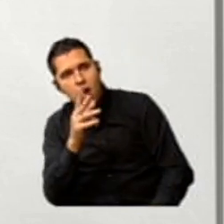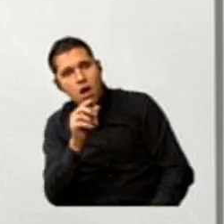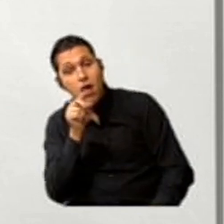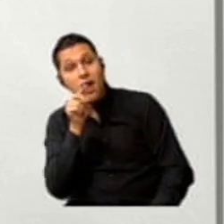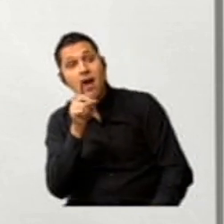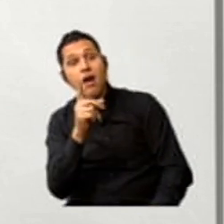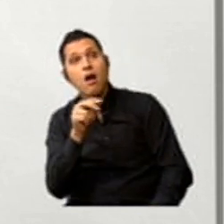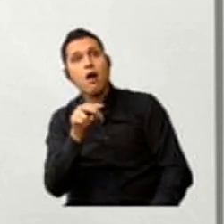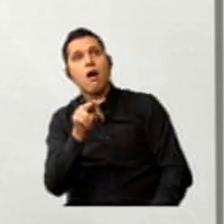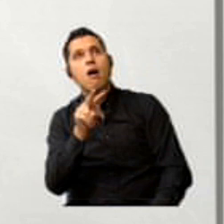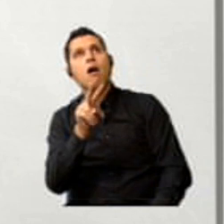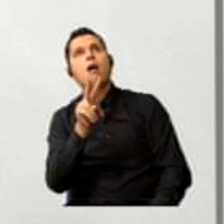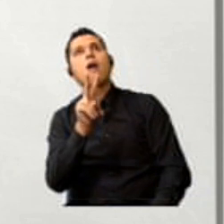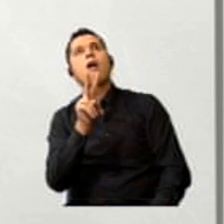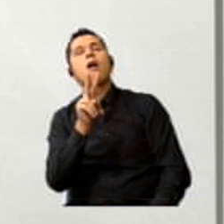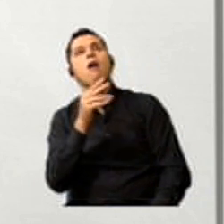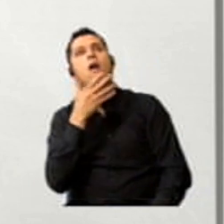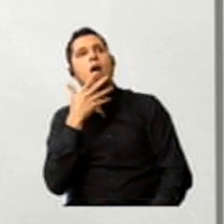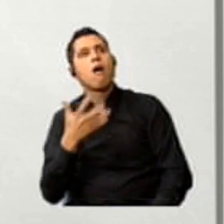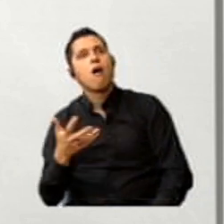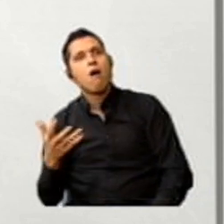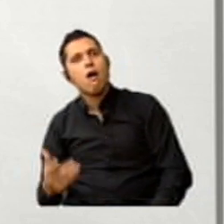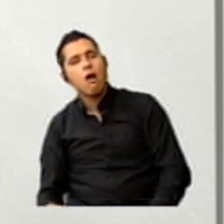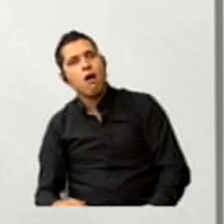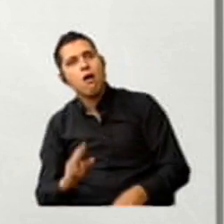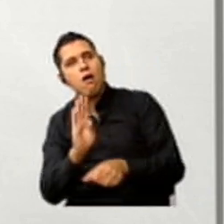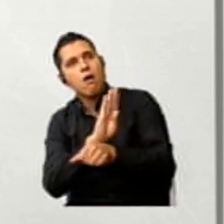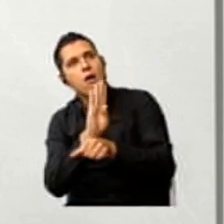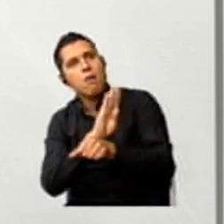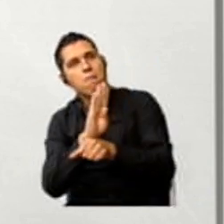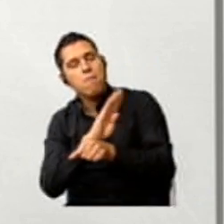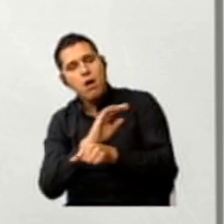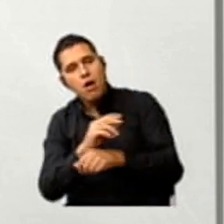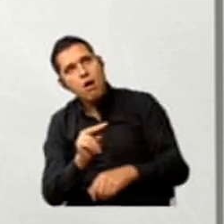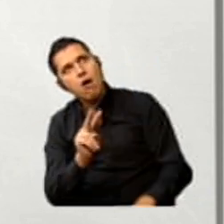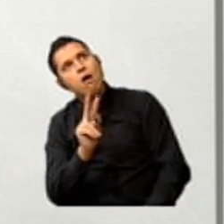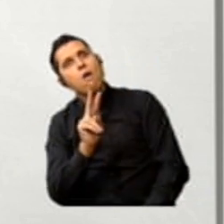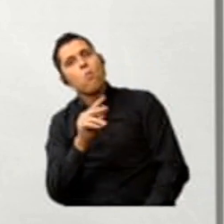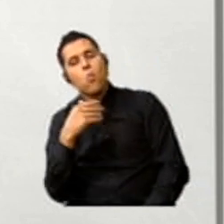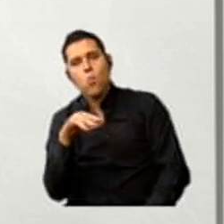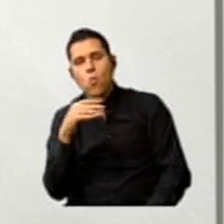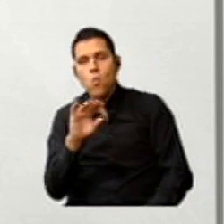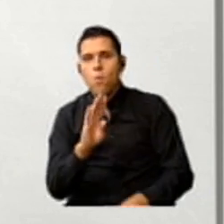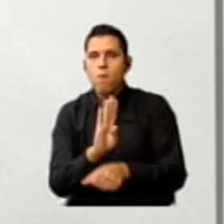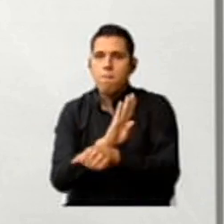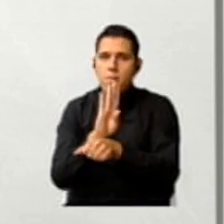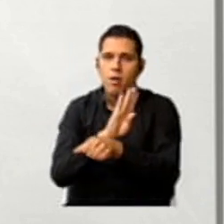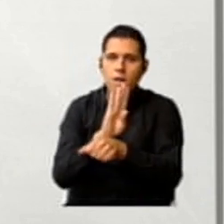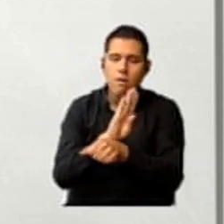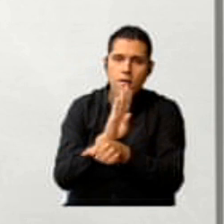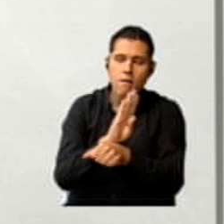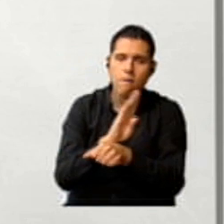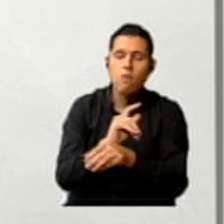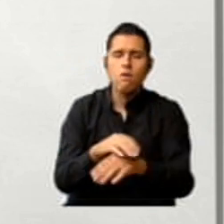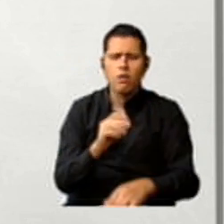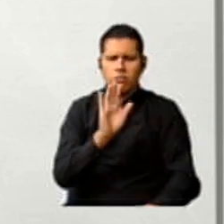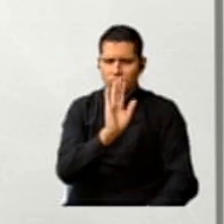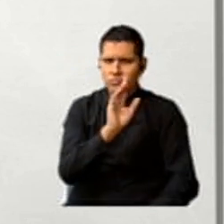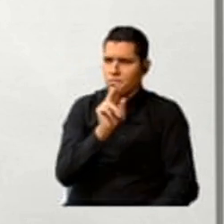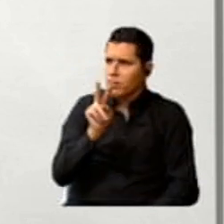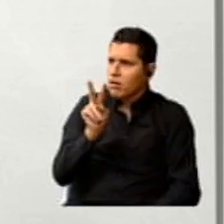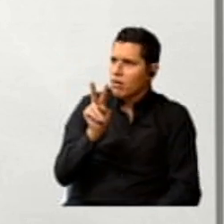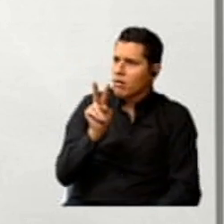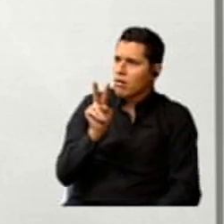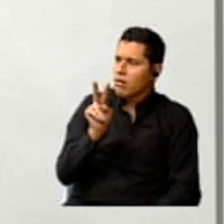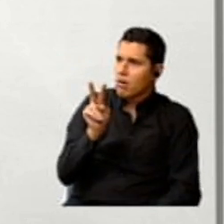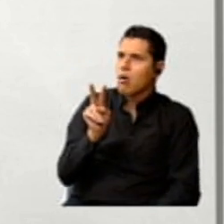bank. Wow, the bank. Yes, Waldo, the bank. And look, look